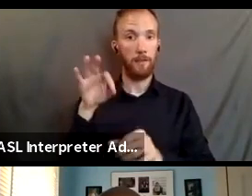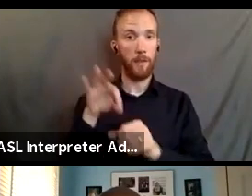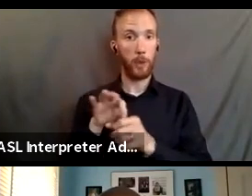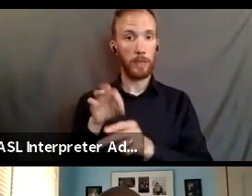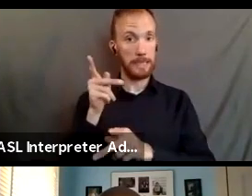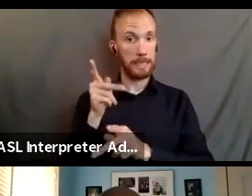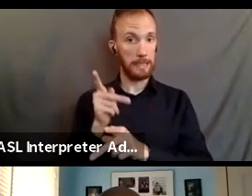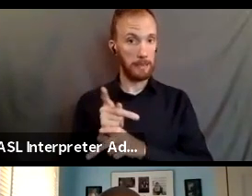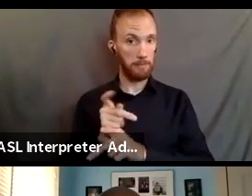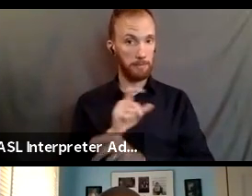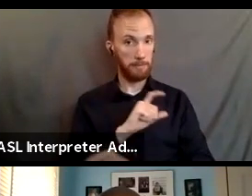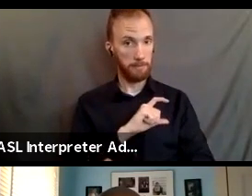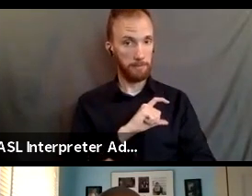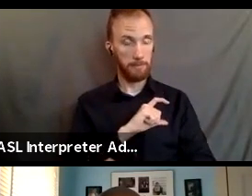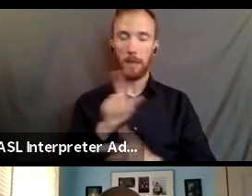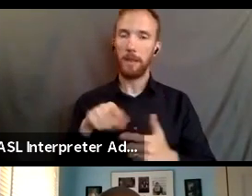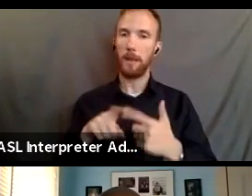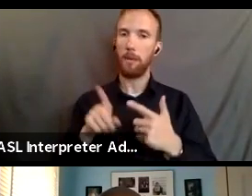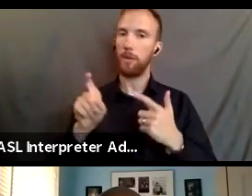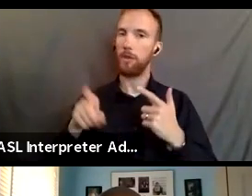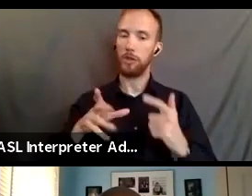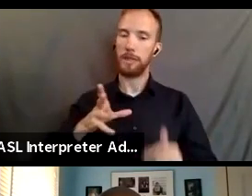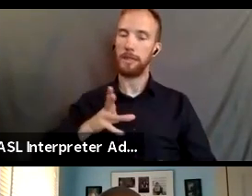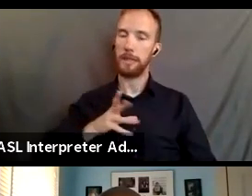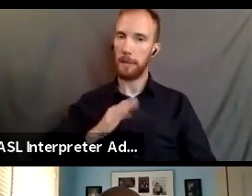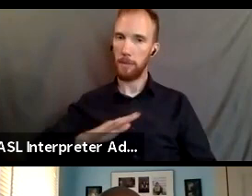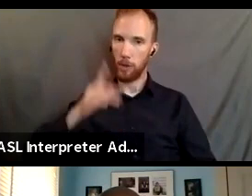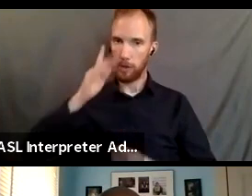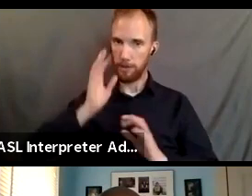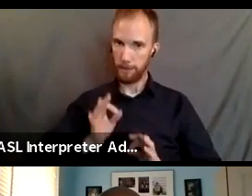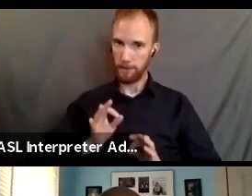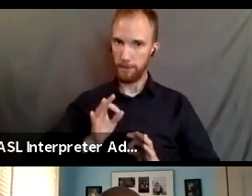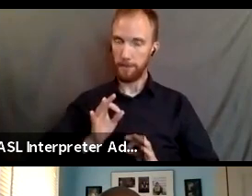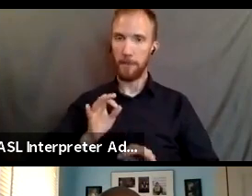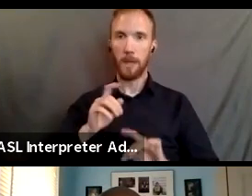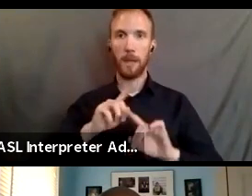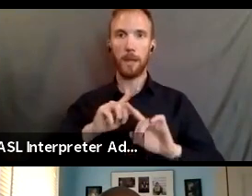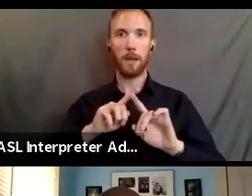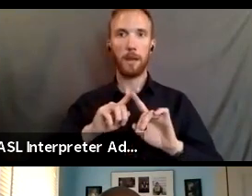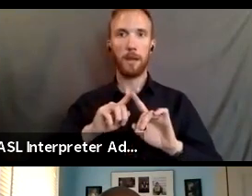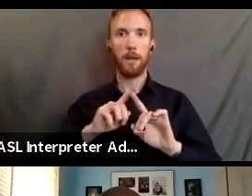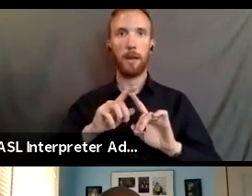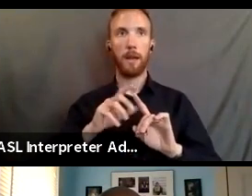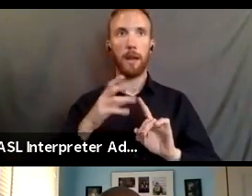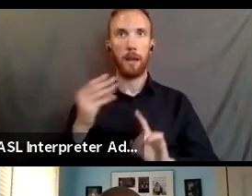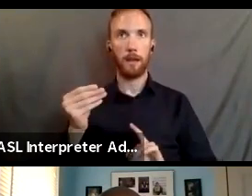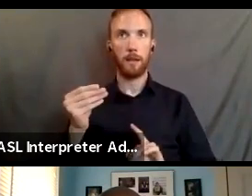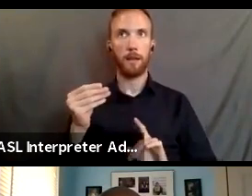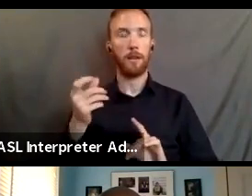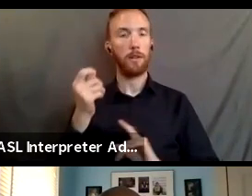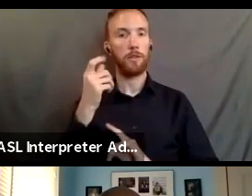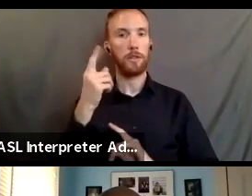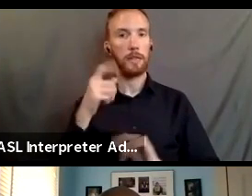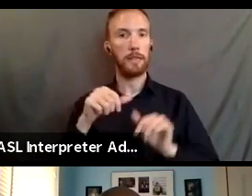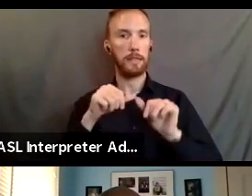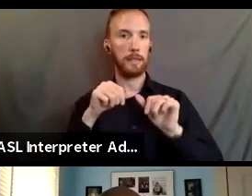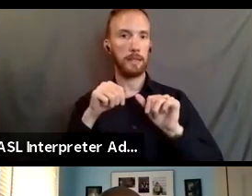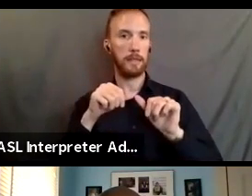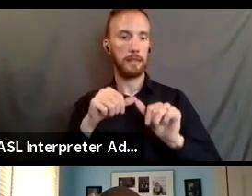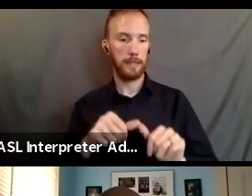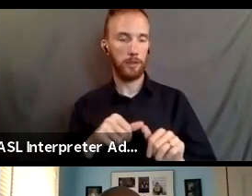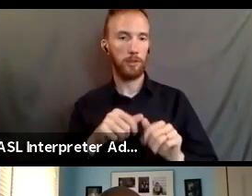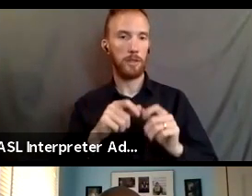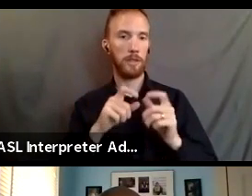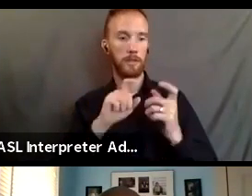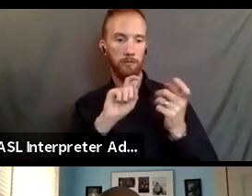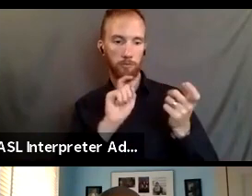also accept this decision but also we need to ensure that continued reforms are also implemented and evaluated